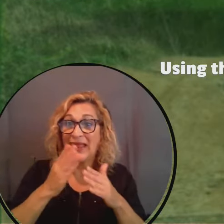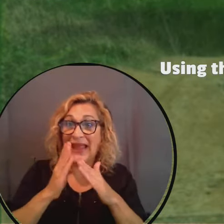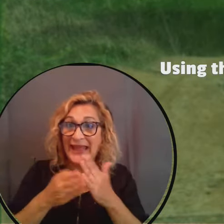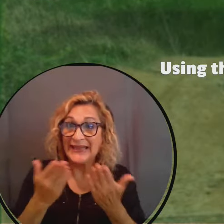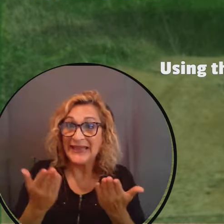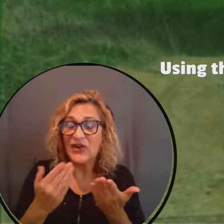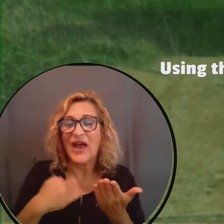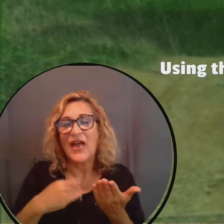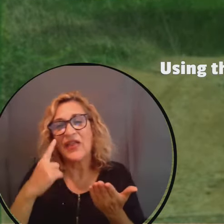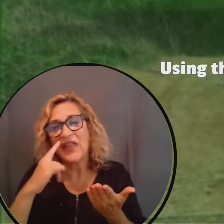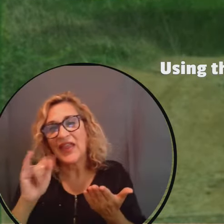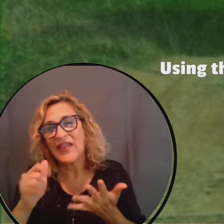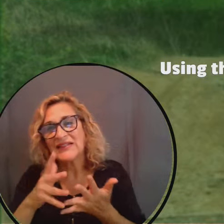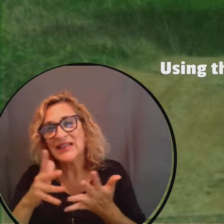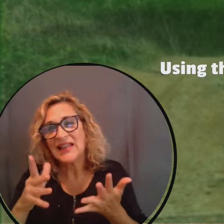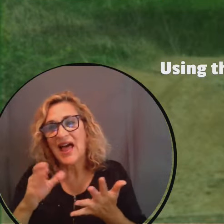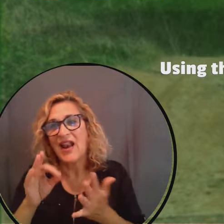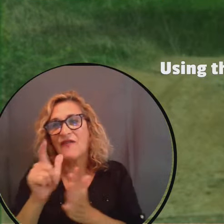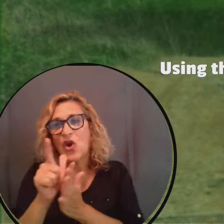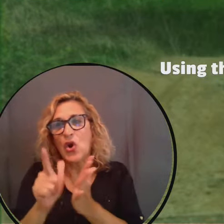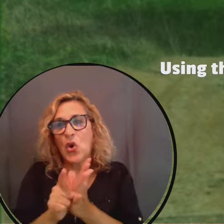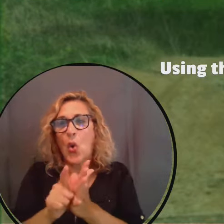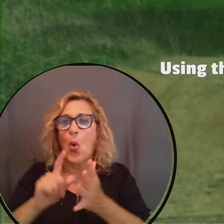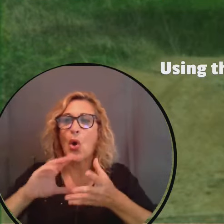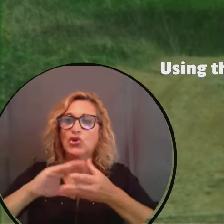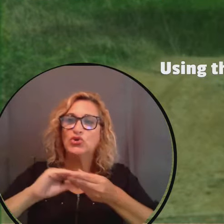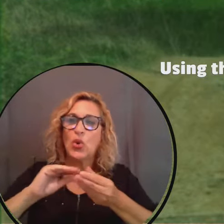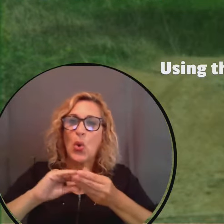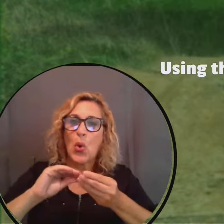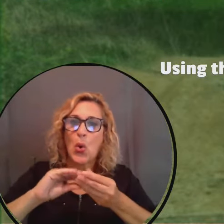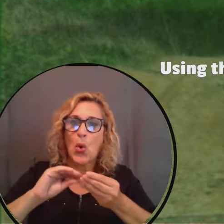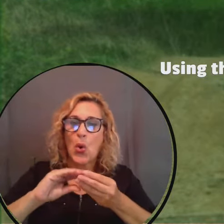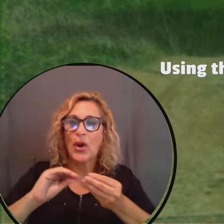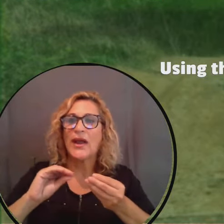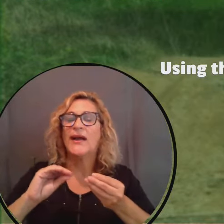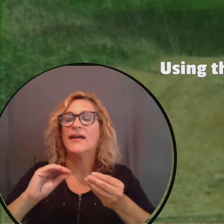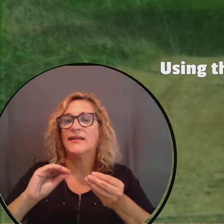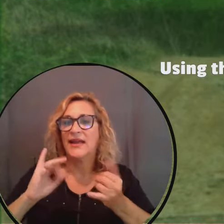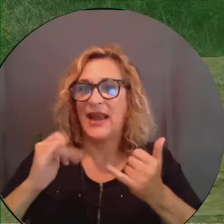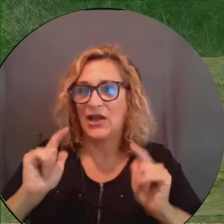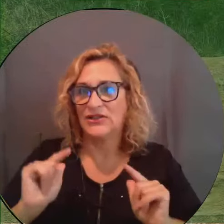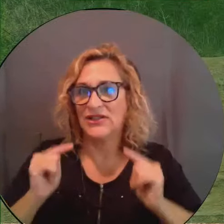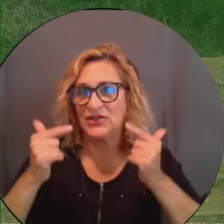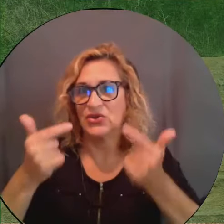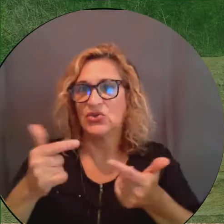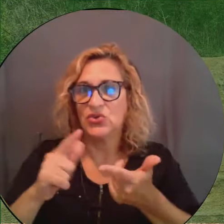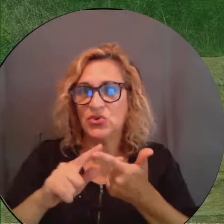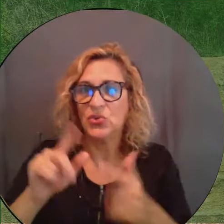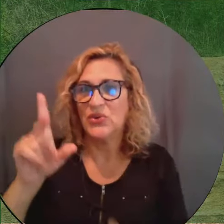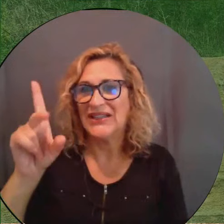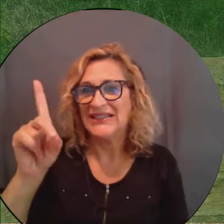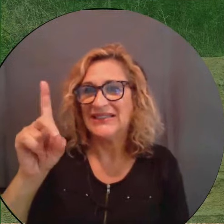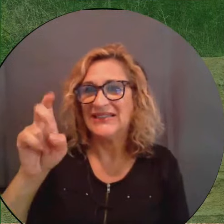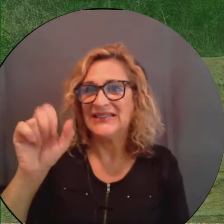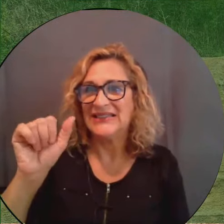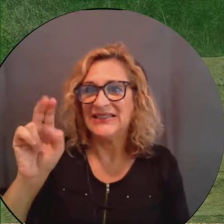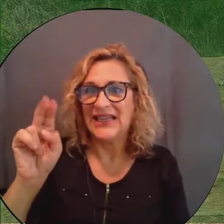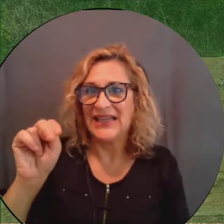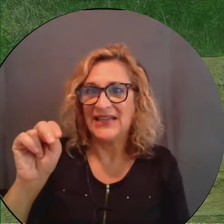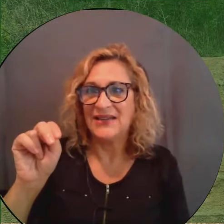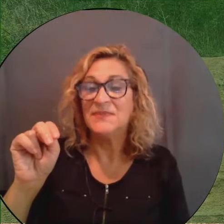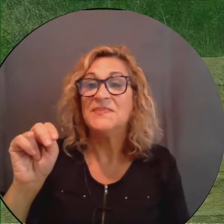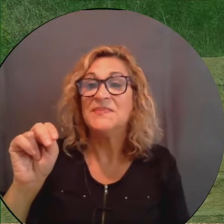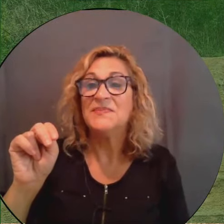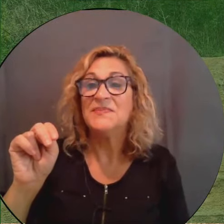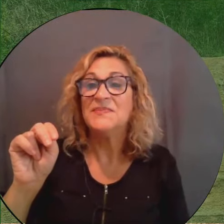enough law talk for everyone, and I'll turn it back to Dean. Thank you so much.